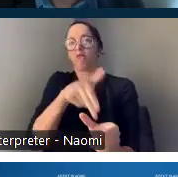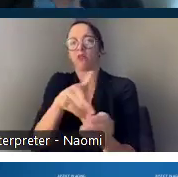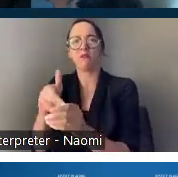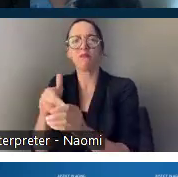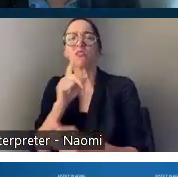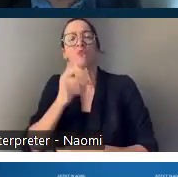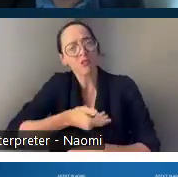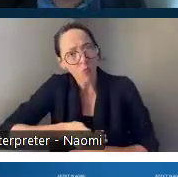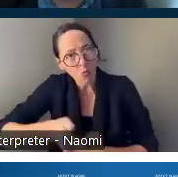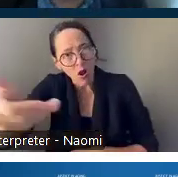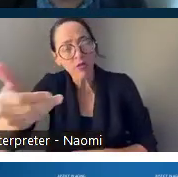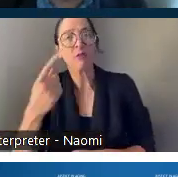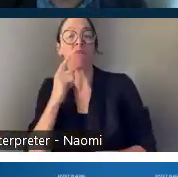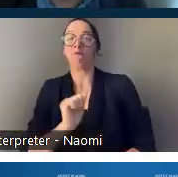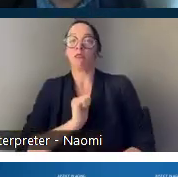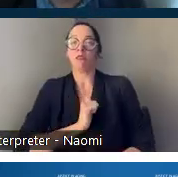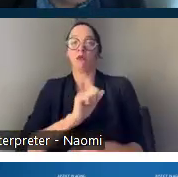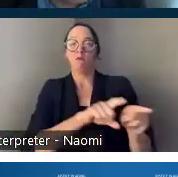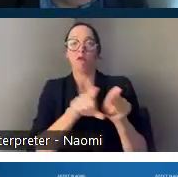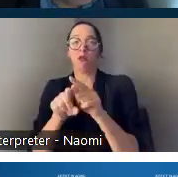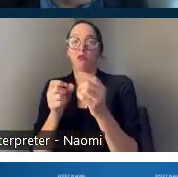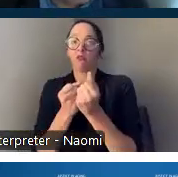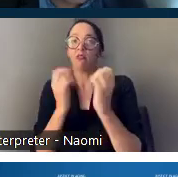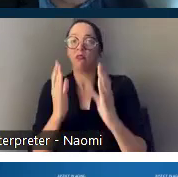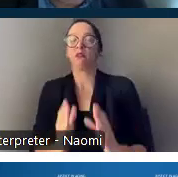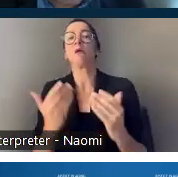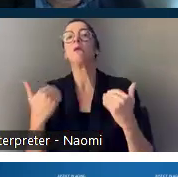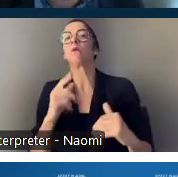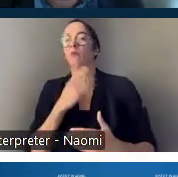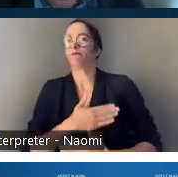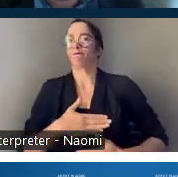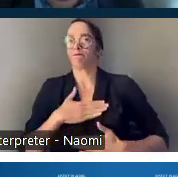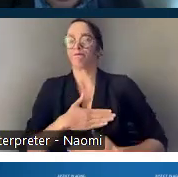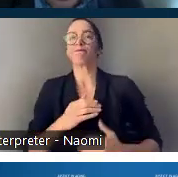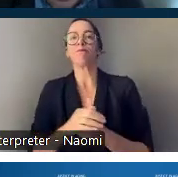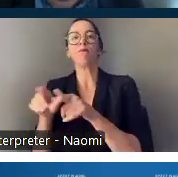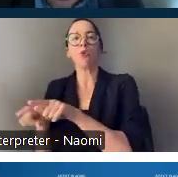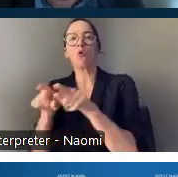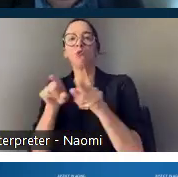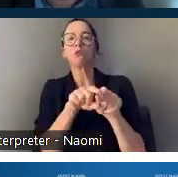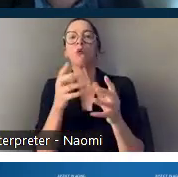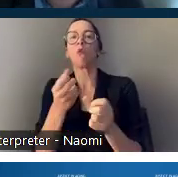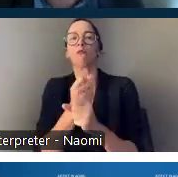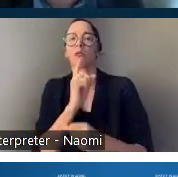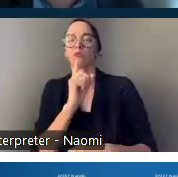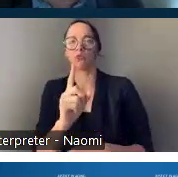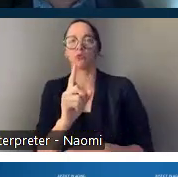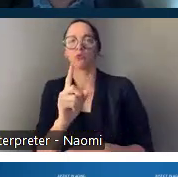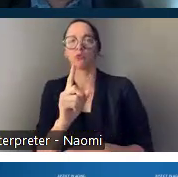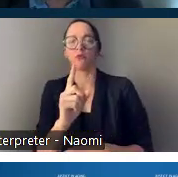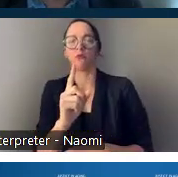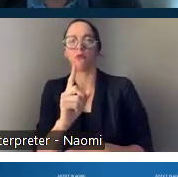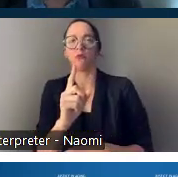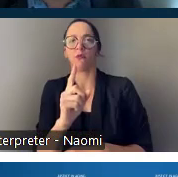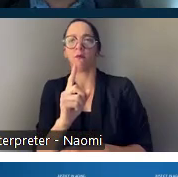I for me as an advocate, I really appreciate that. Also, I just want to make sure that we think